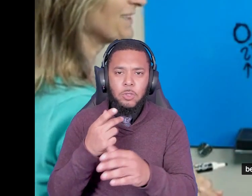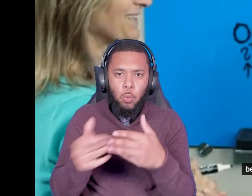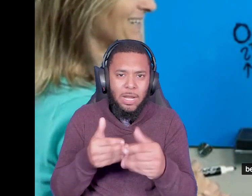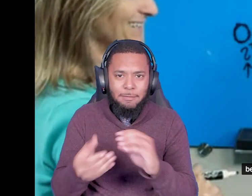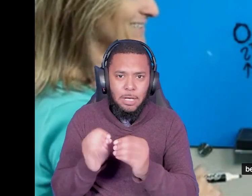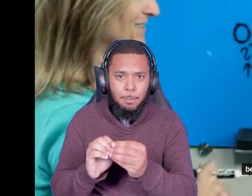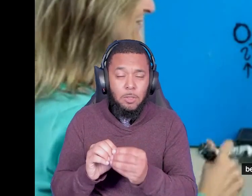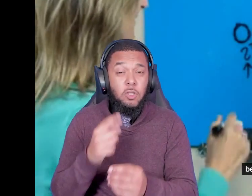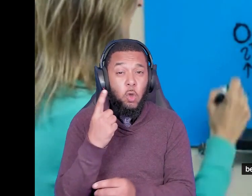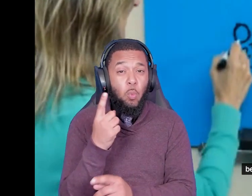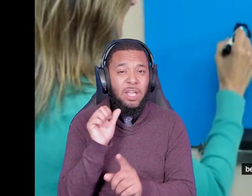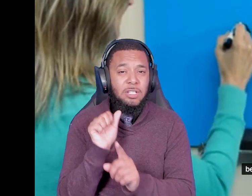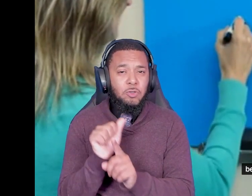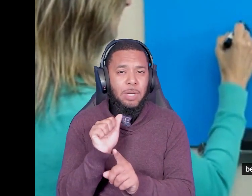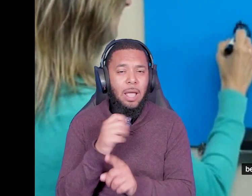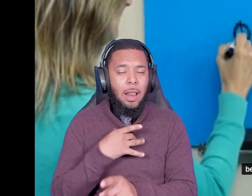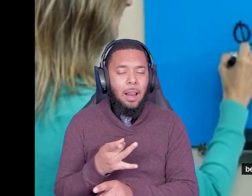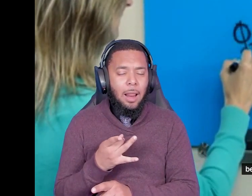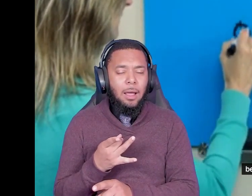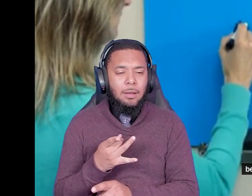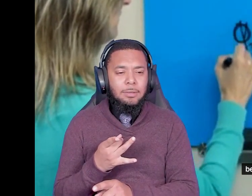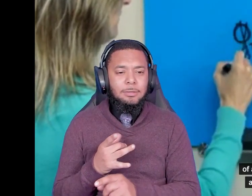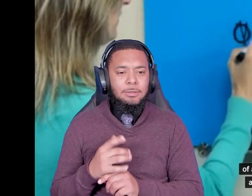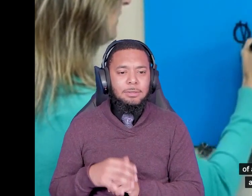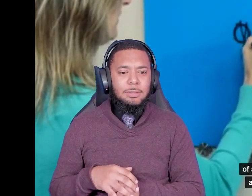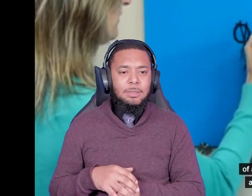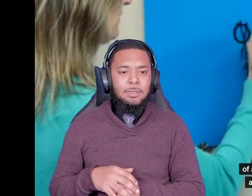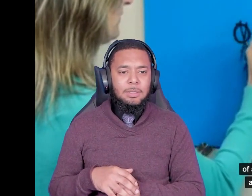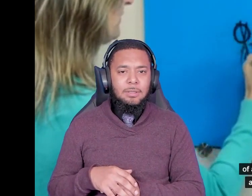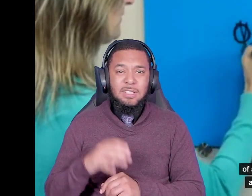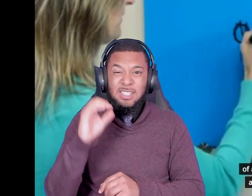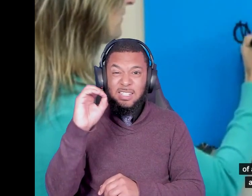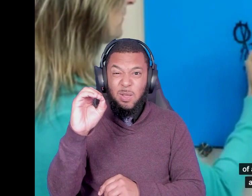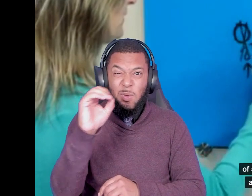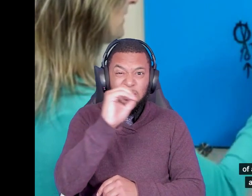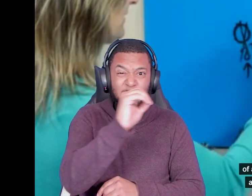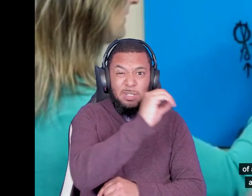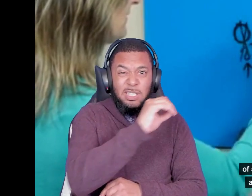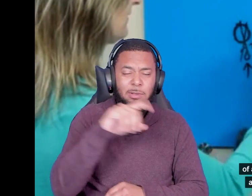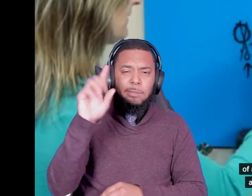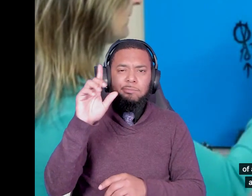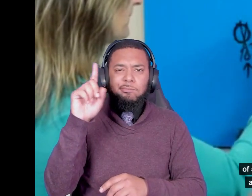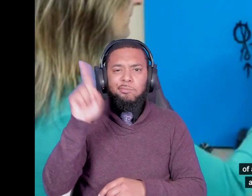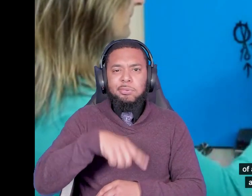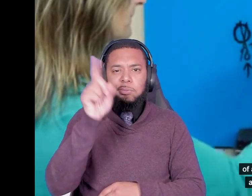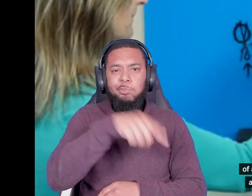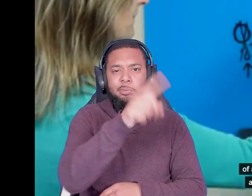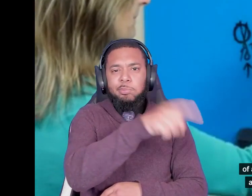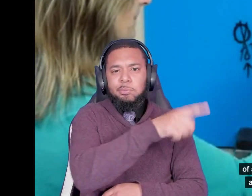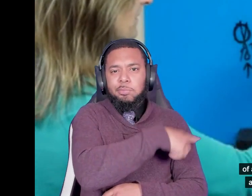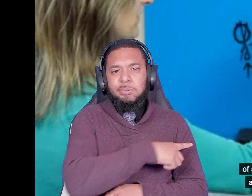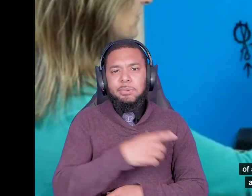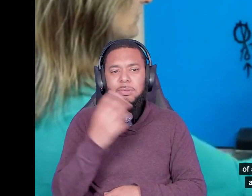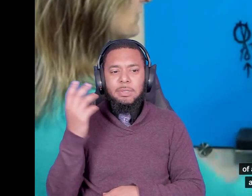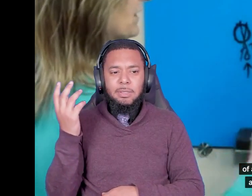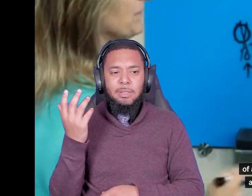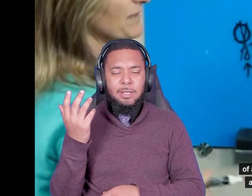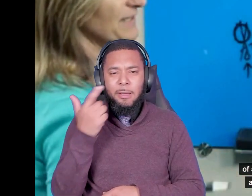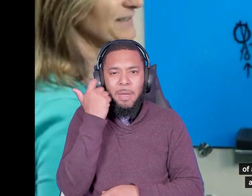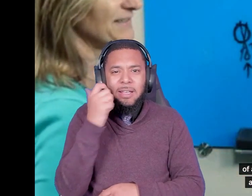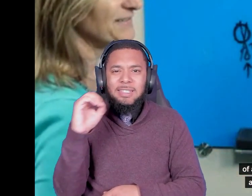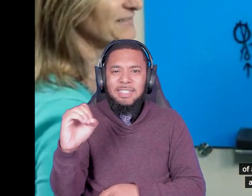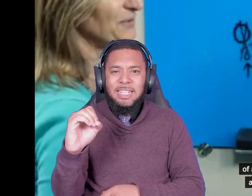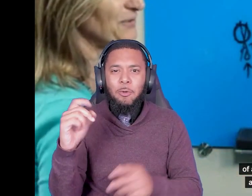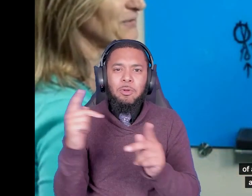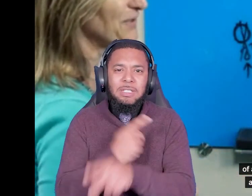little trick that I like to use is I just get rid of all those zeros because 0